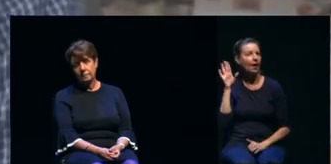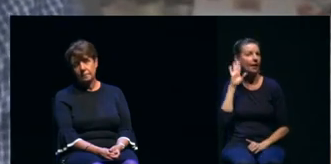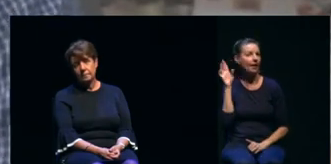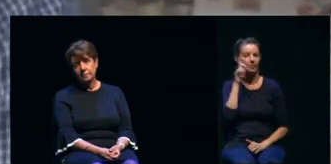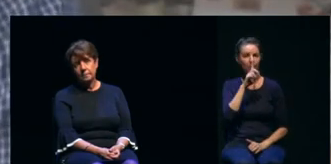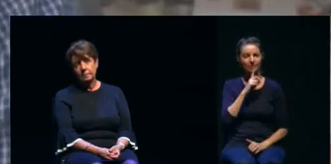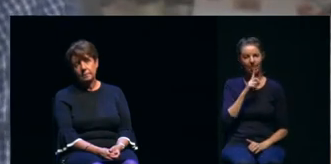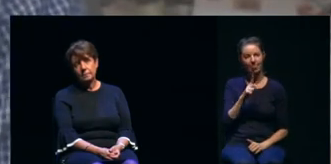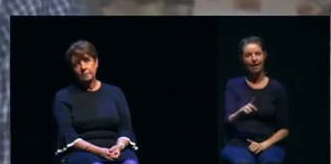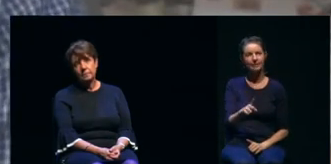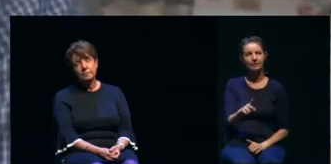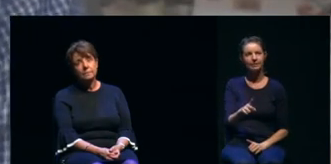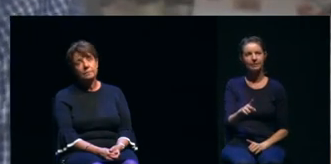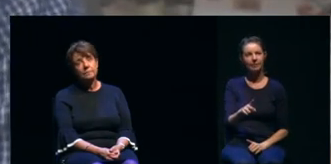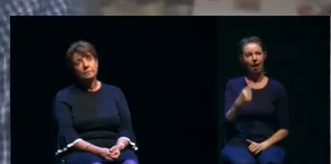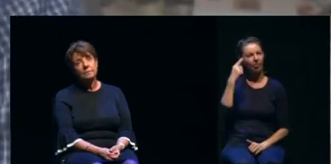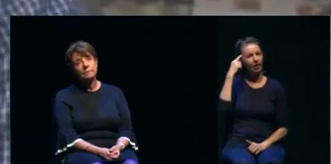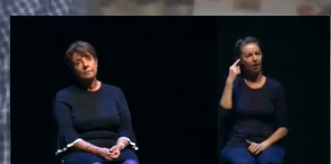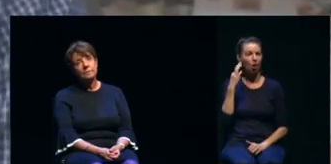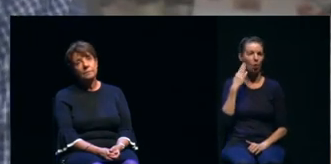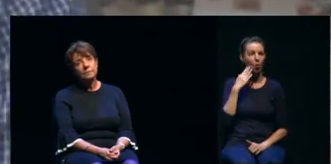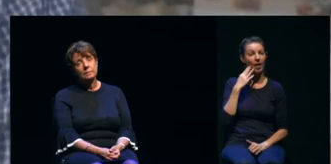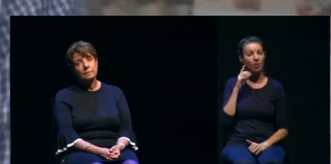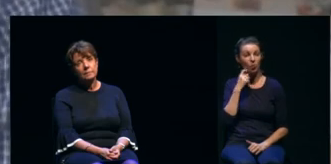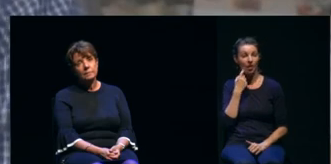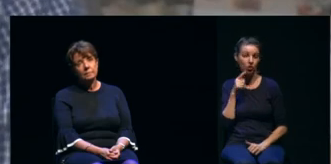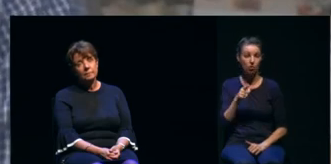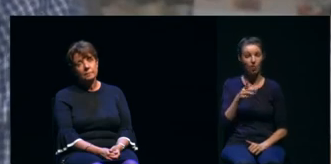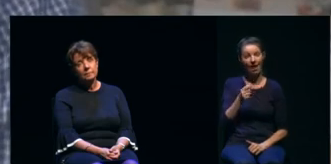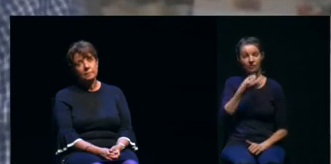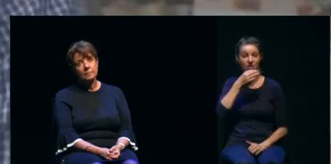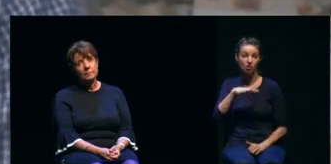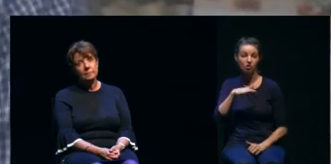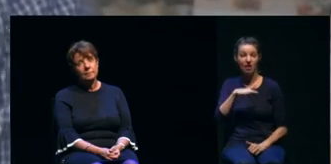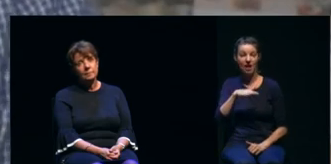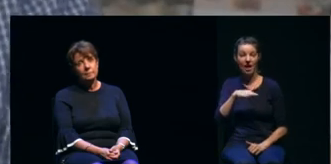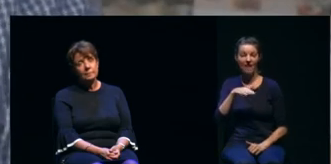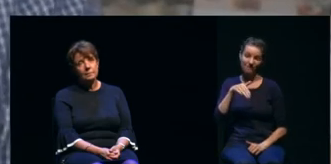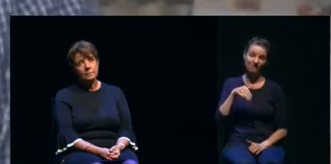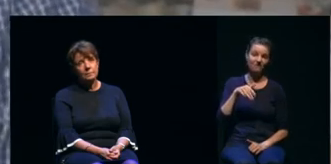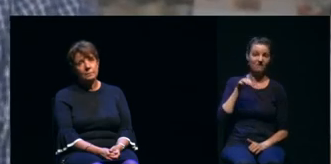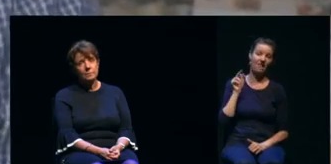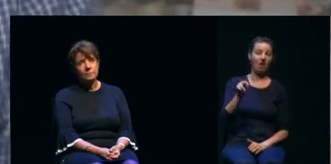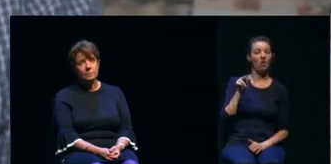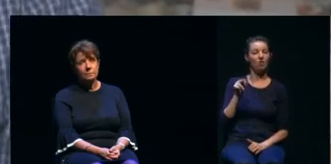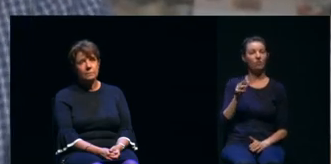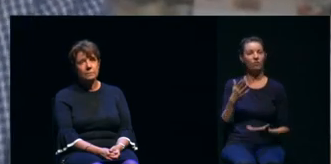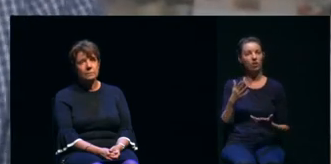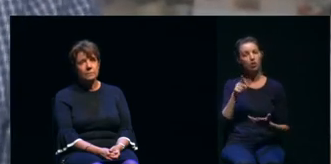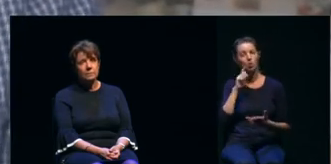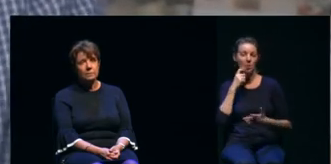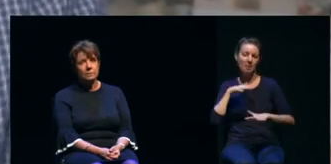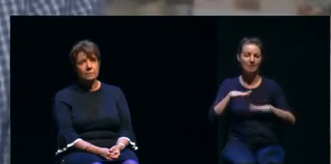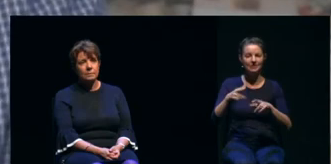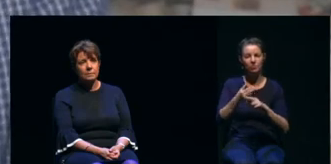women, I'm always hearing them saying, when are you going to have children and fuck off? Like, when are you going to have children and you will be so busy with your kids that you will leave